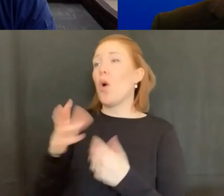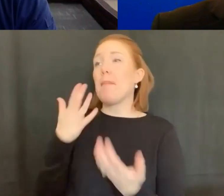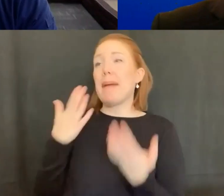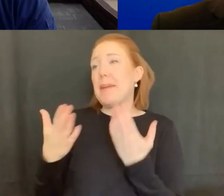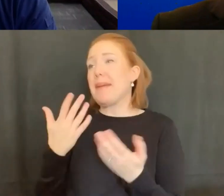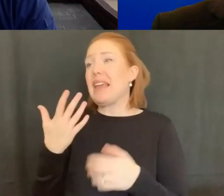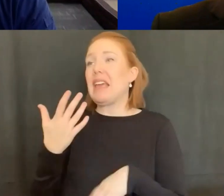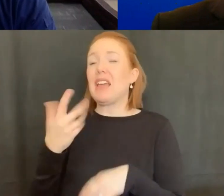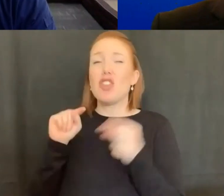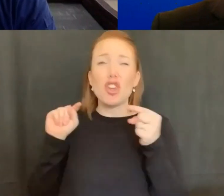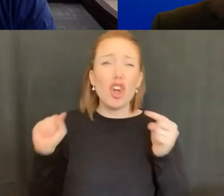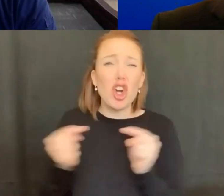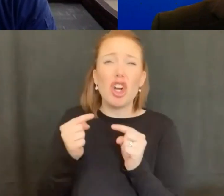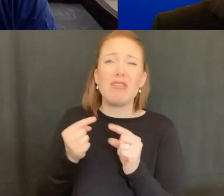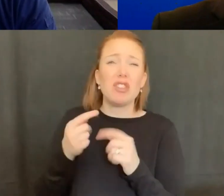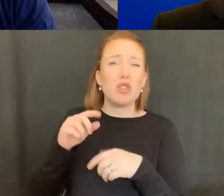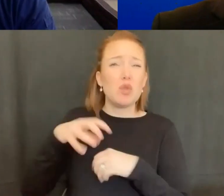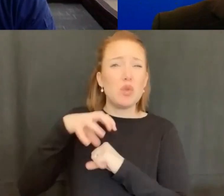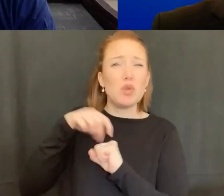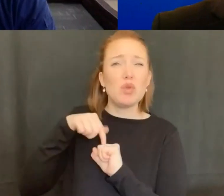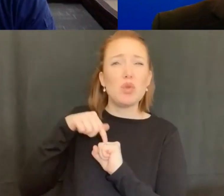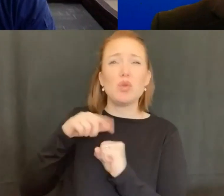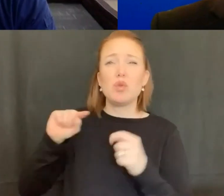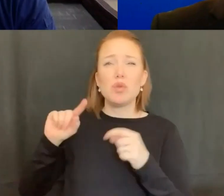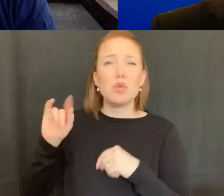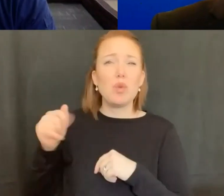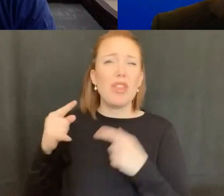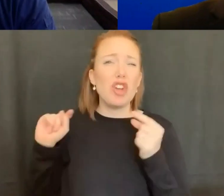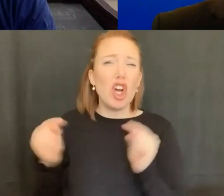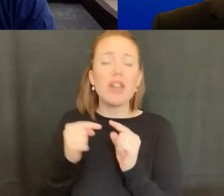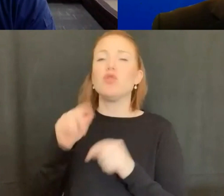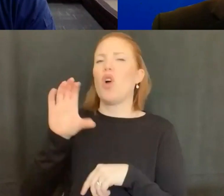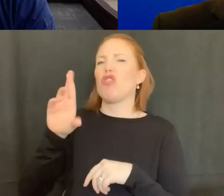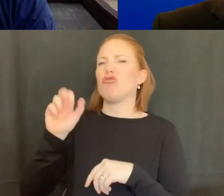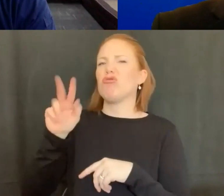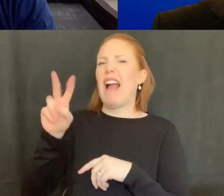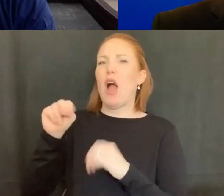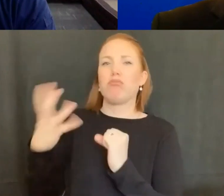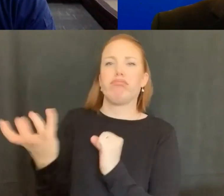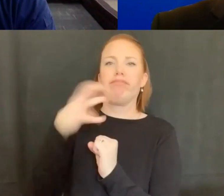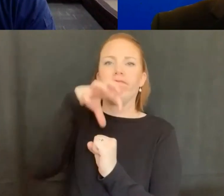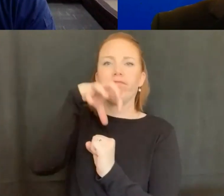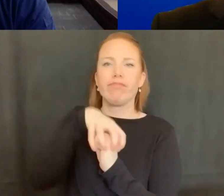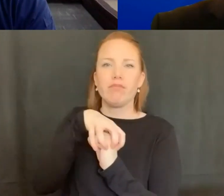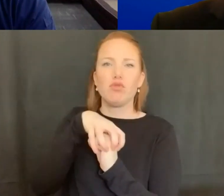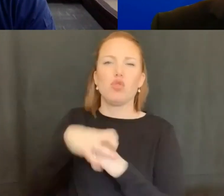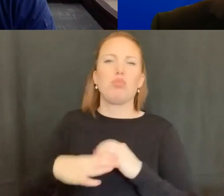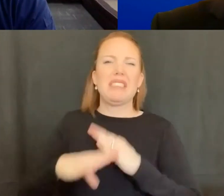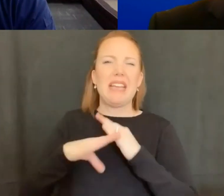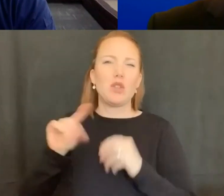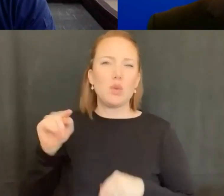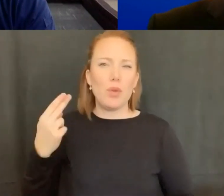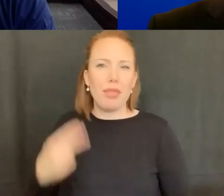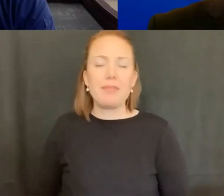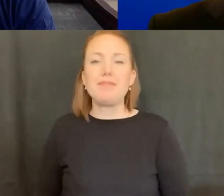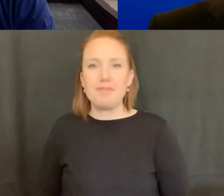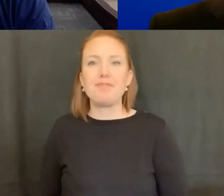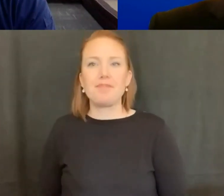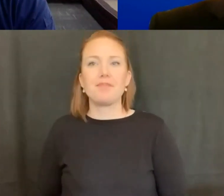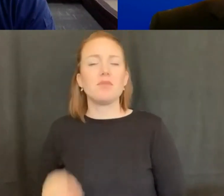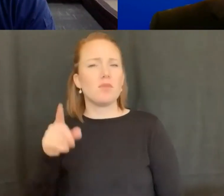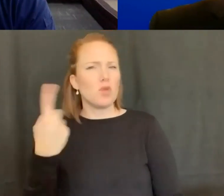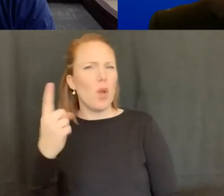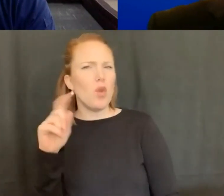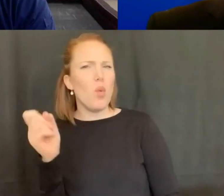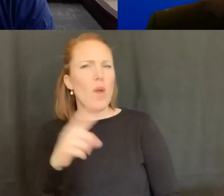an injury. But yeah, that's about what a crown is. Okay, thank you for that. A question that I haven't seen it